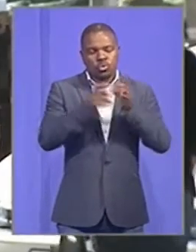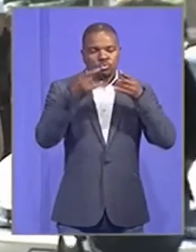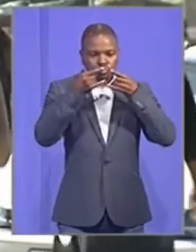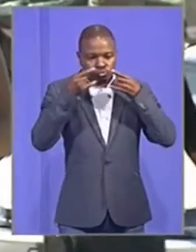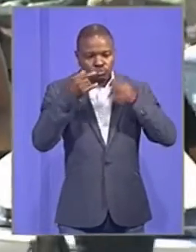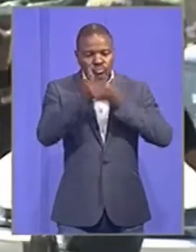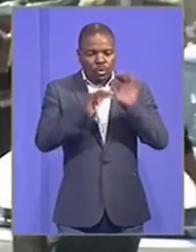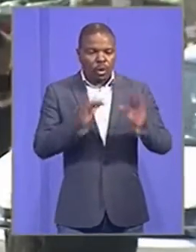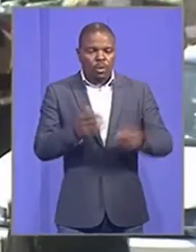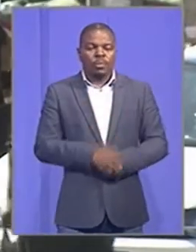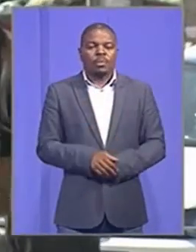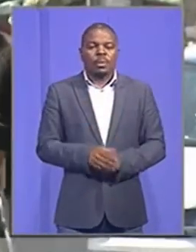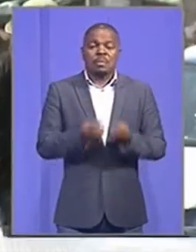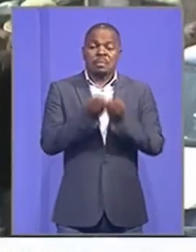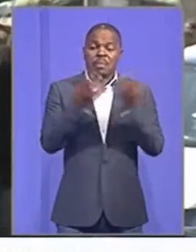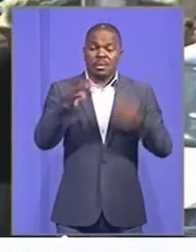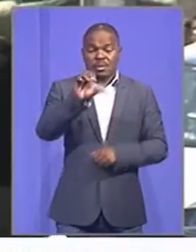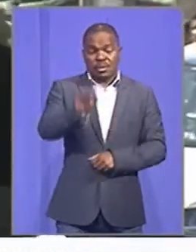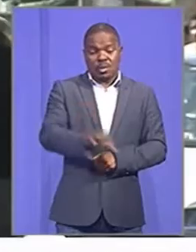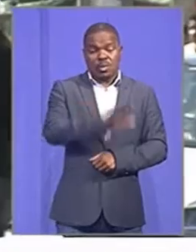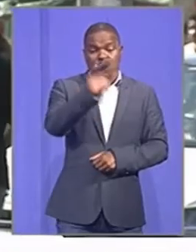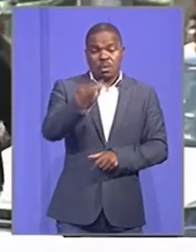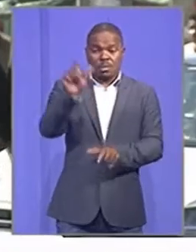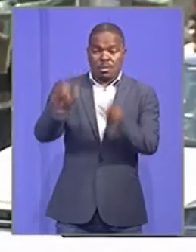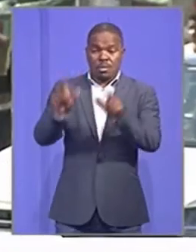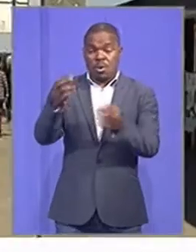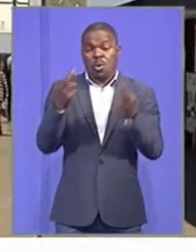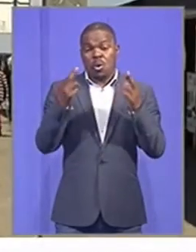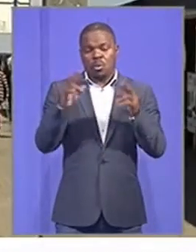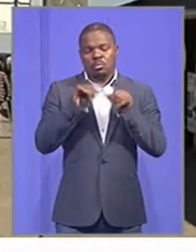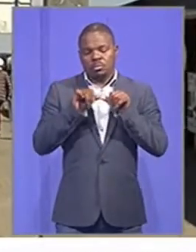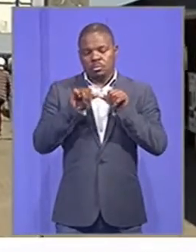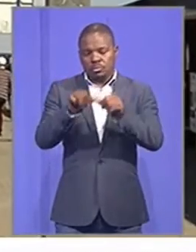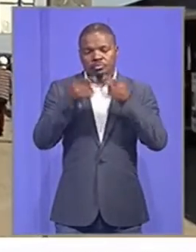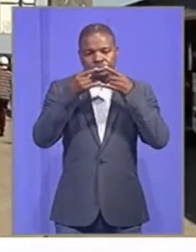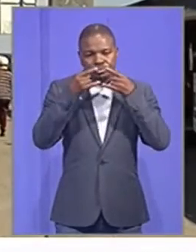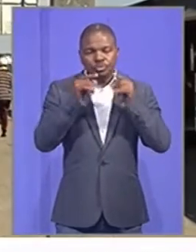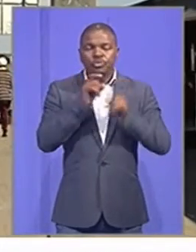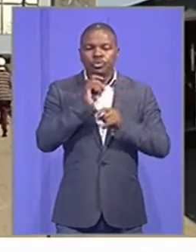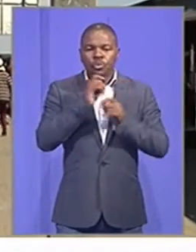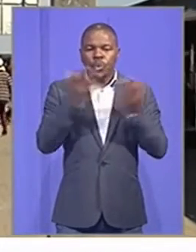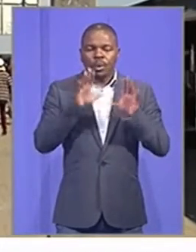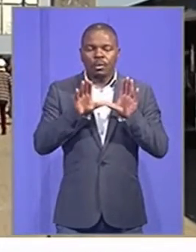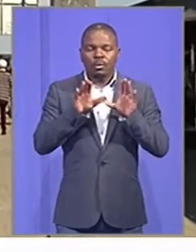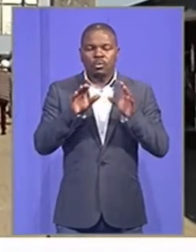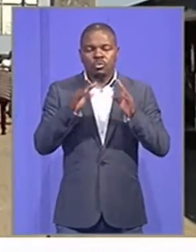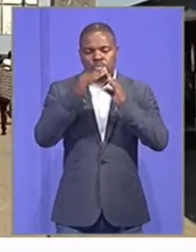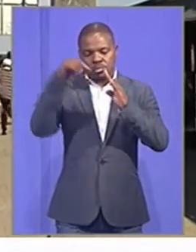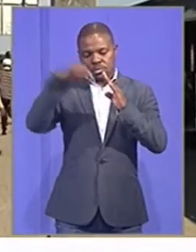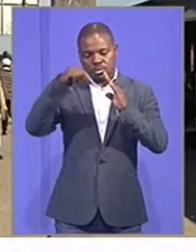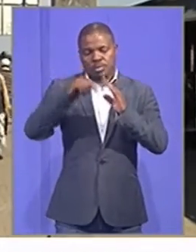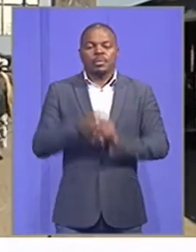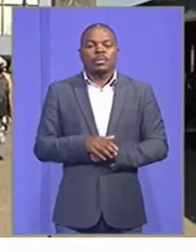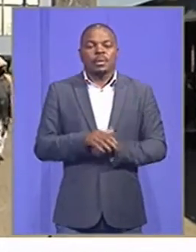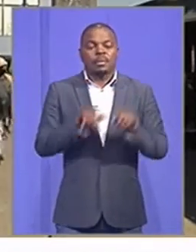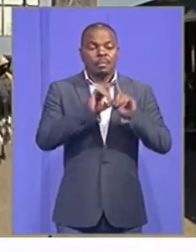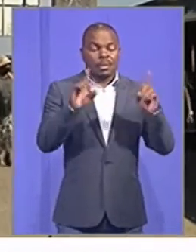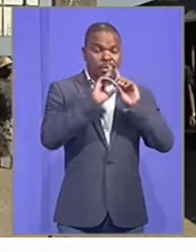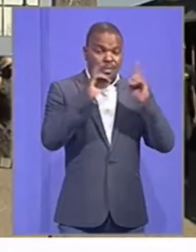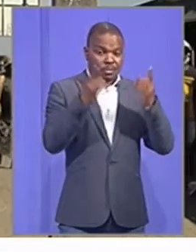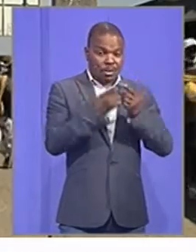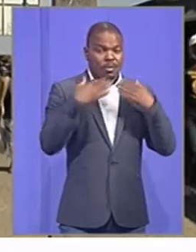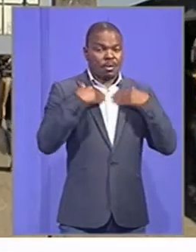di-masks. Bontsi ba maAforika Borwa bo ne bo solofetse go tswelela go rwala di-mask segolosetona ka fa gare ga dikago. Fela Lefapha la